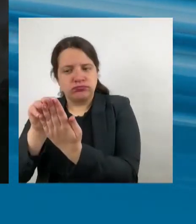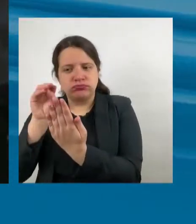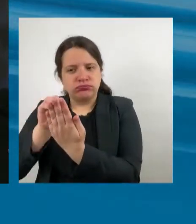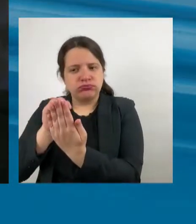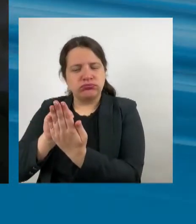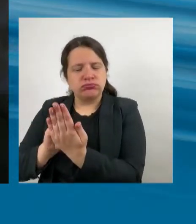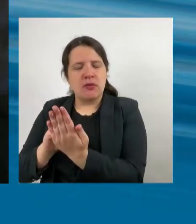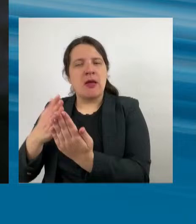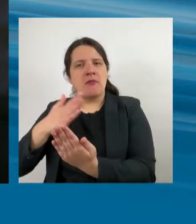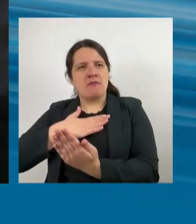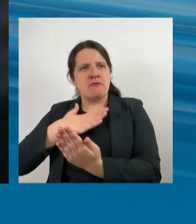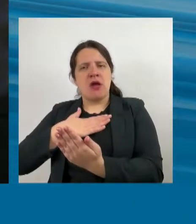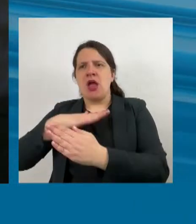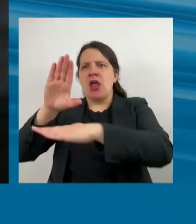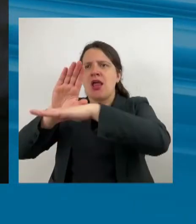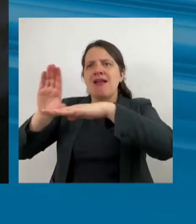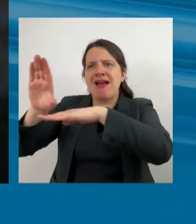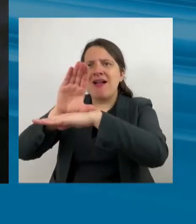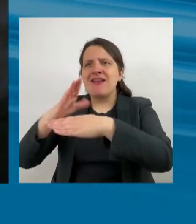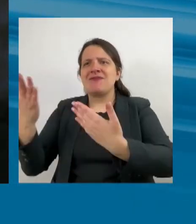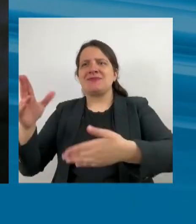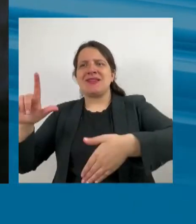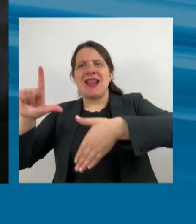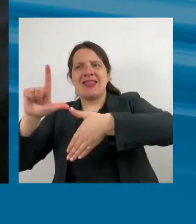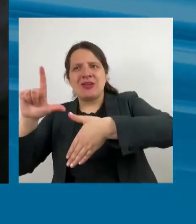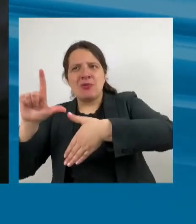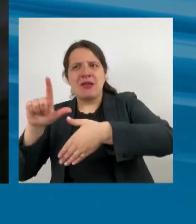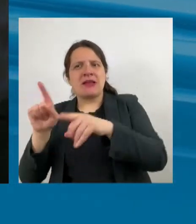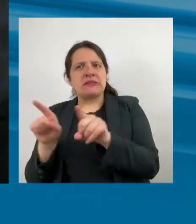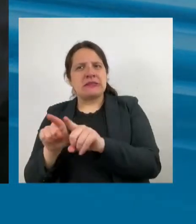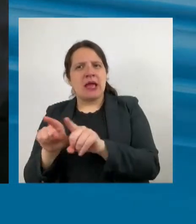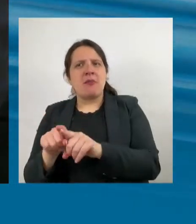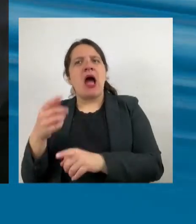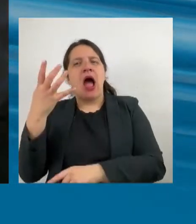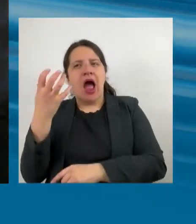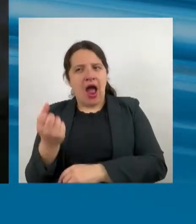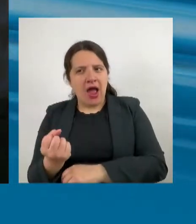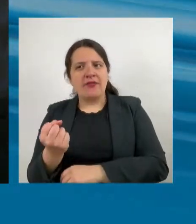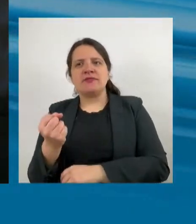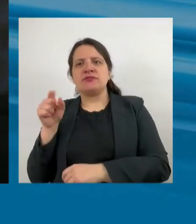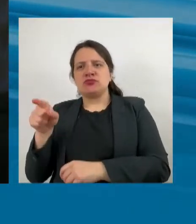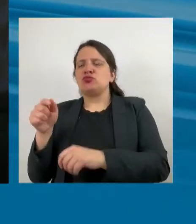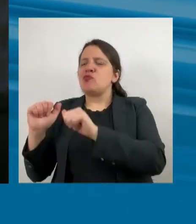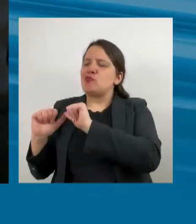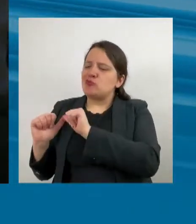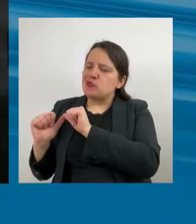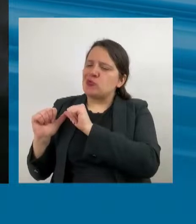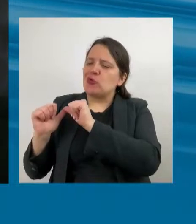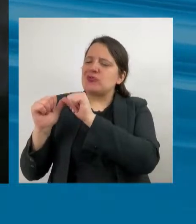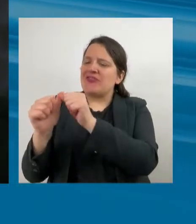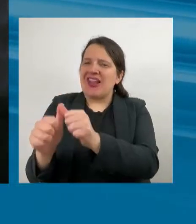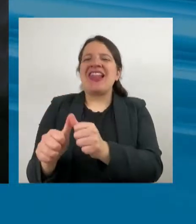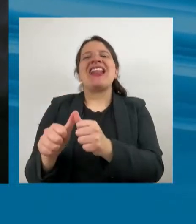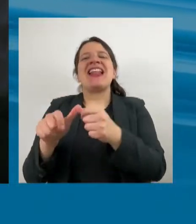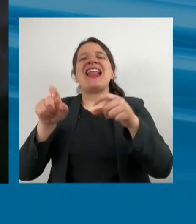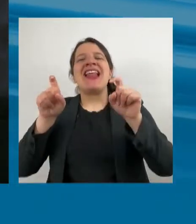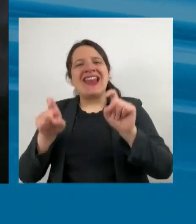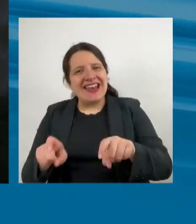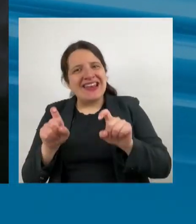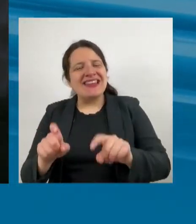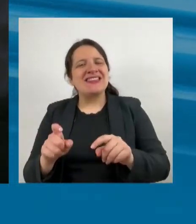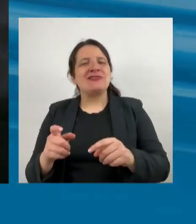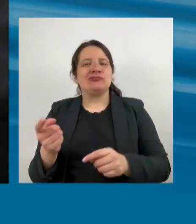that are seen in our region, in Latin America and the Caribbean, have to have that sustainability